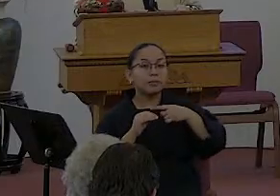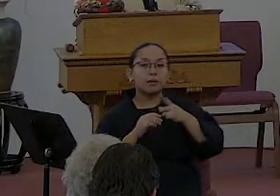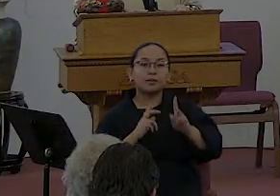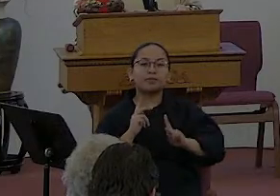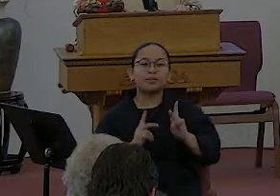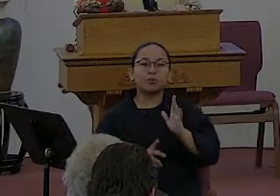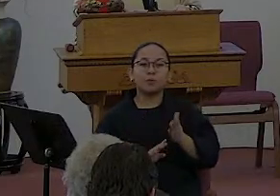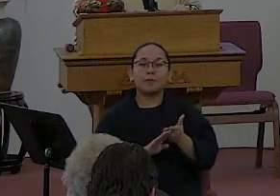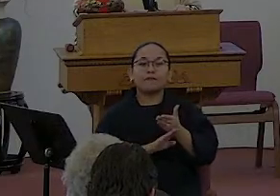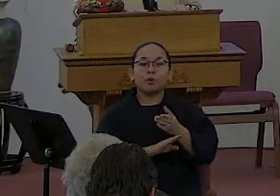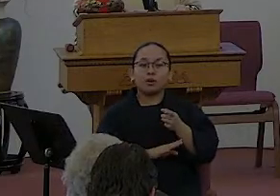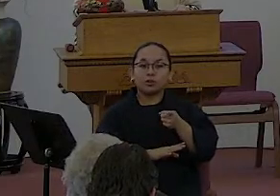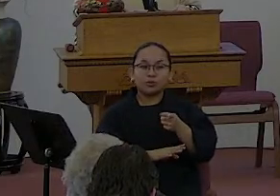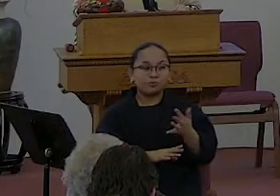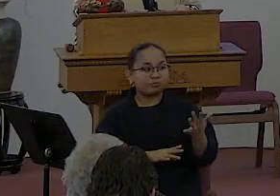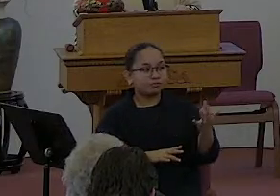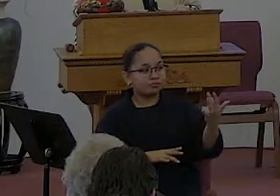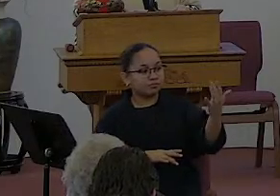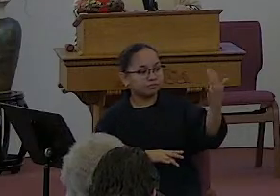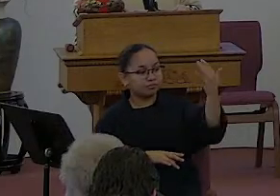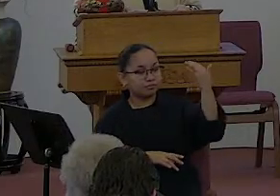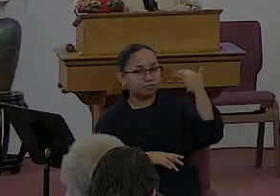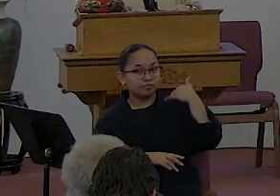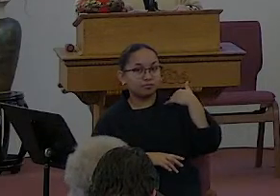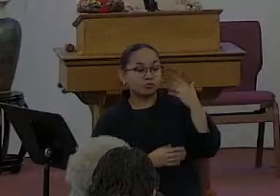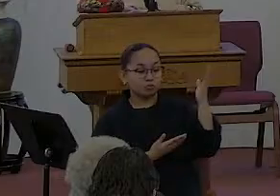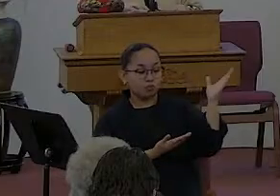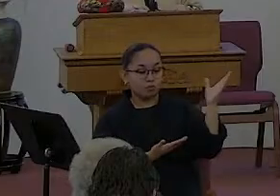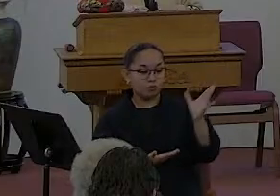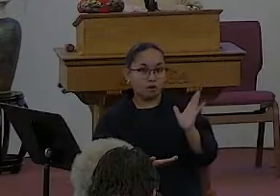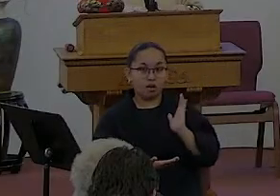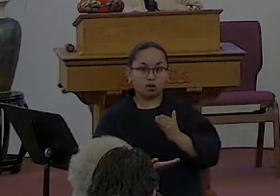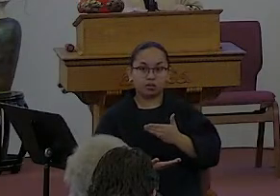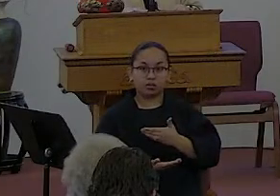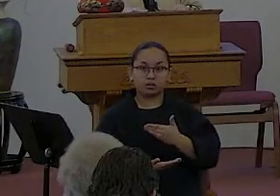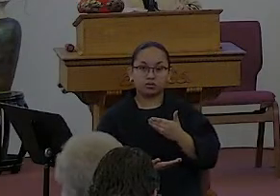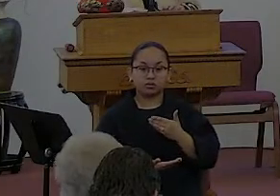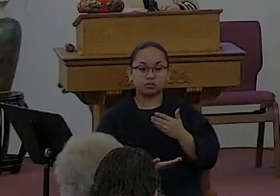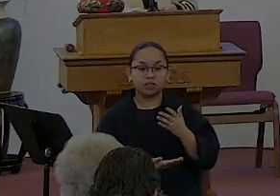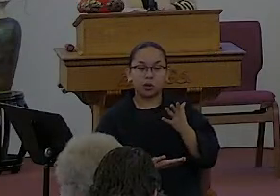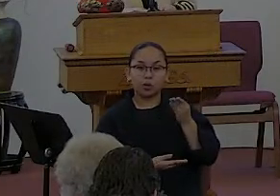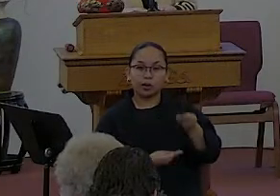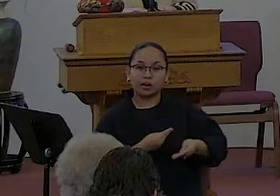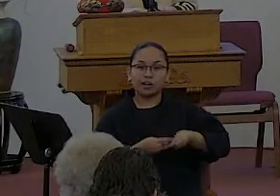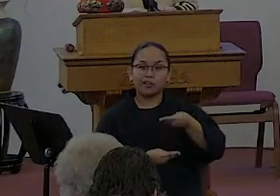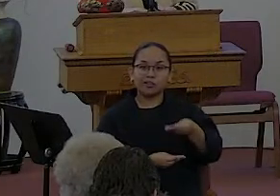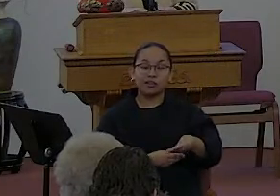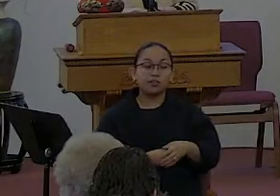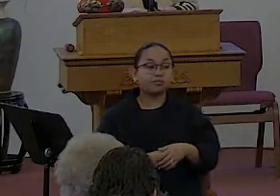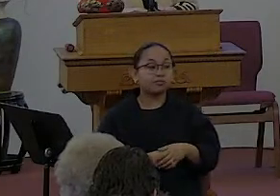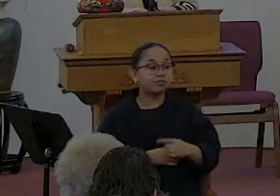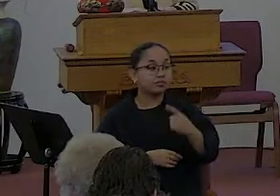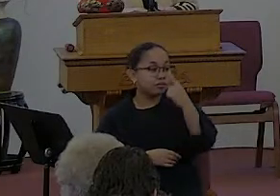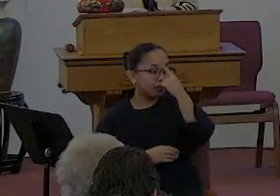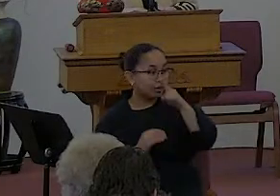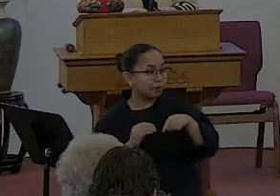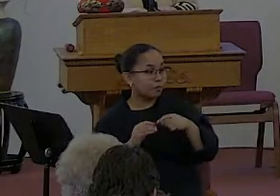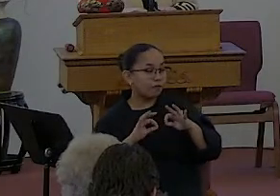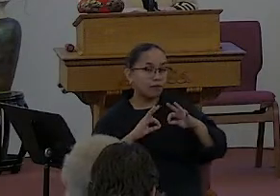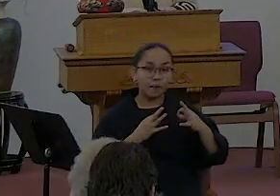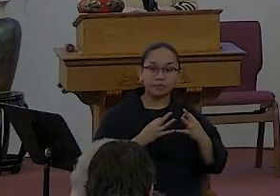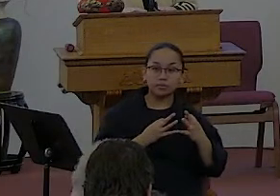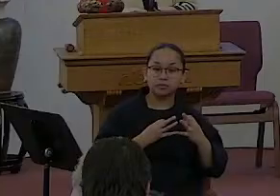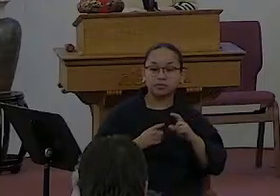you and who brought us what we have in our heritage. Think of our families and friends, those we